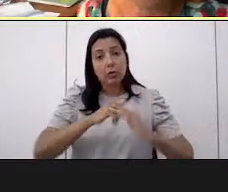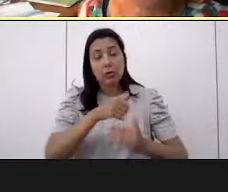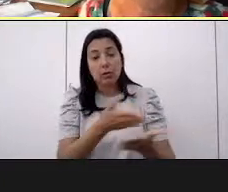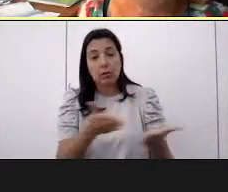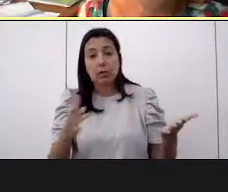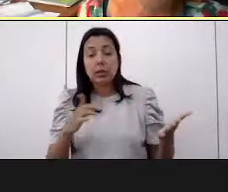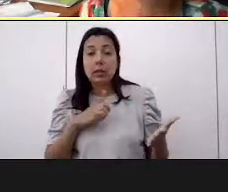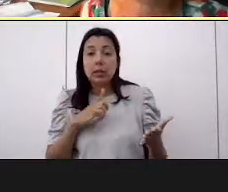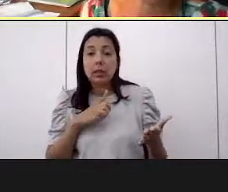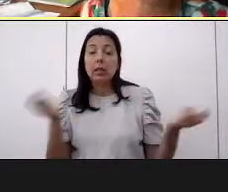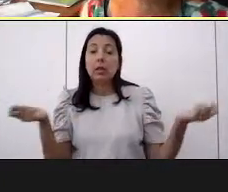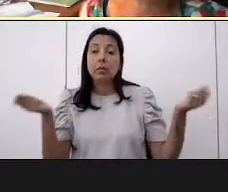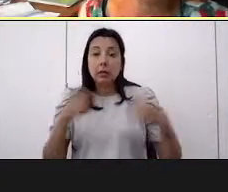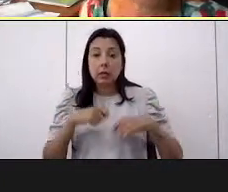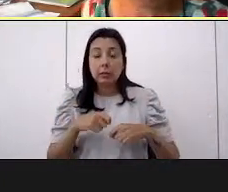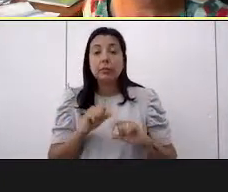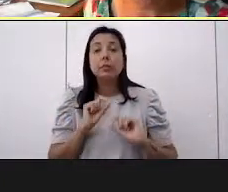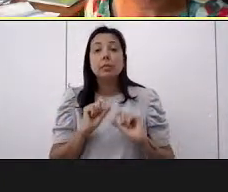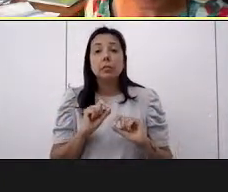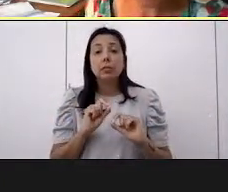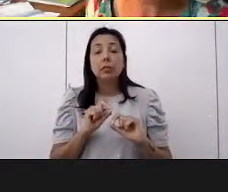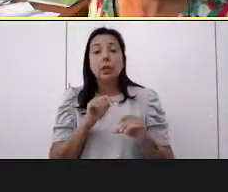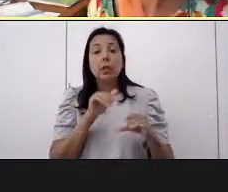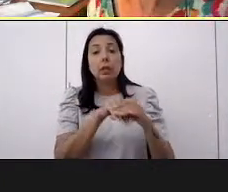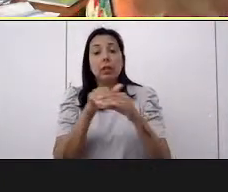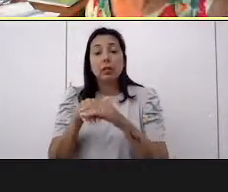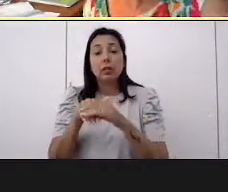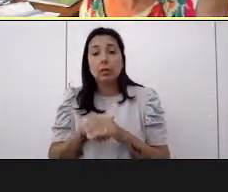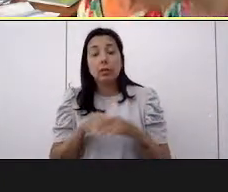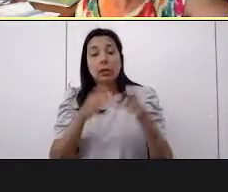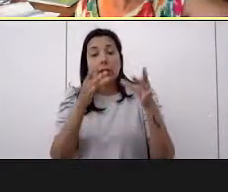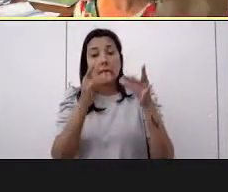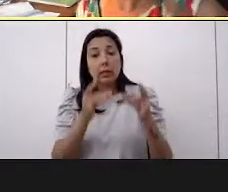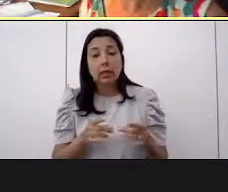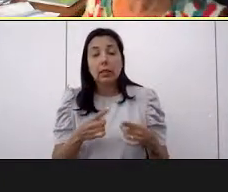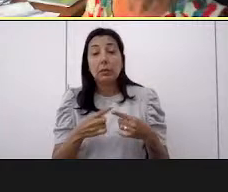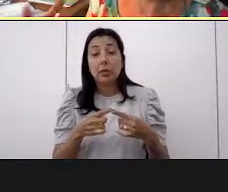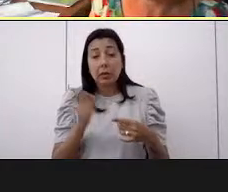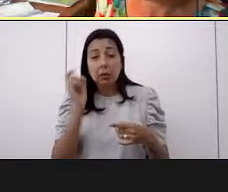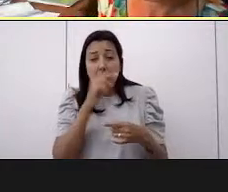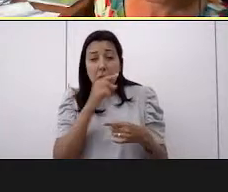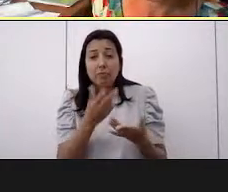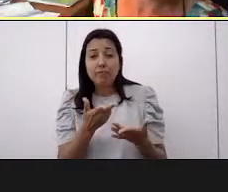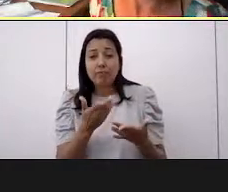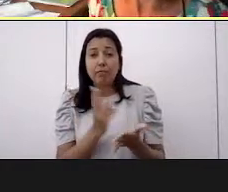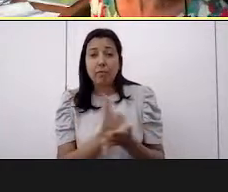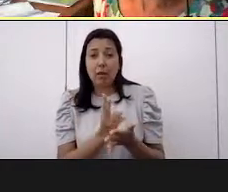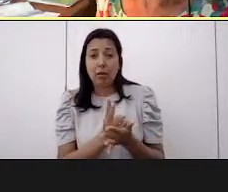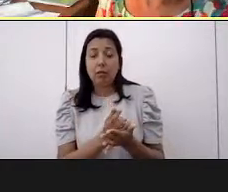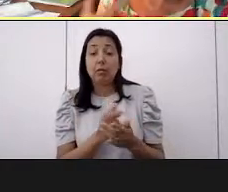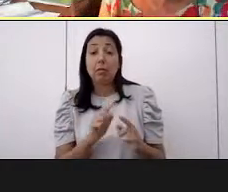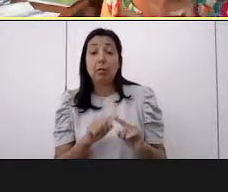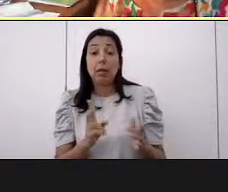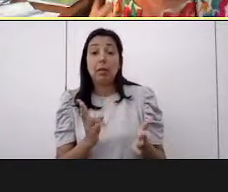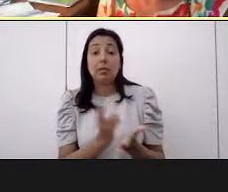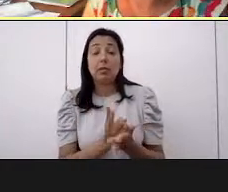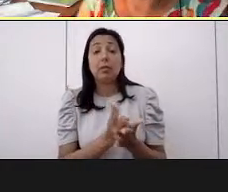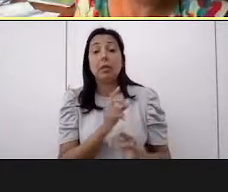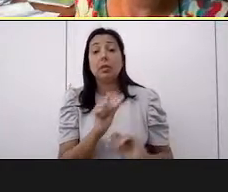will not go into details now because it's too complicated. And same for civil society, NGOs, who